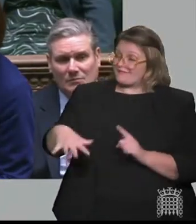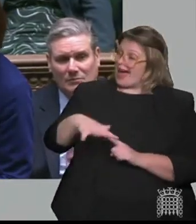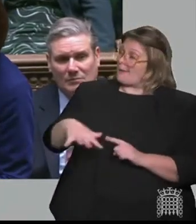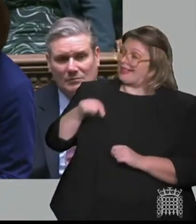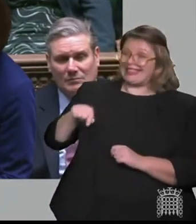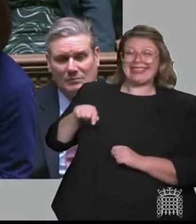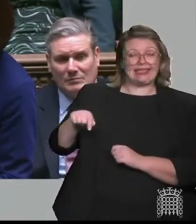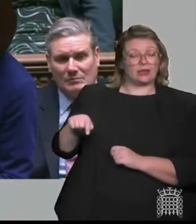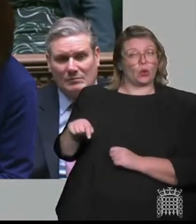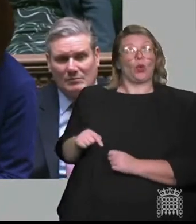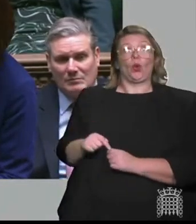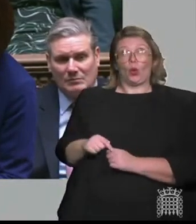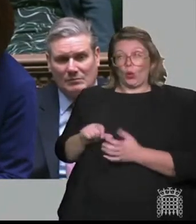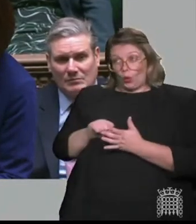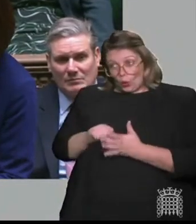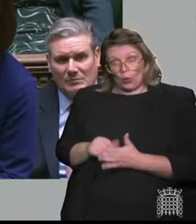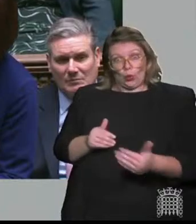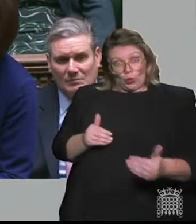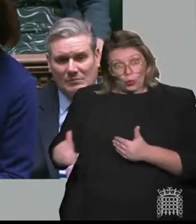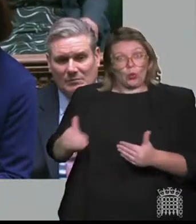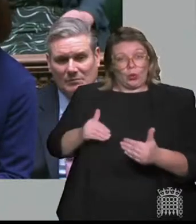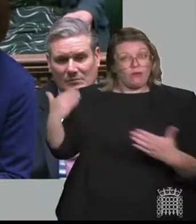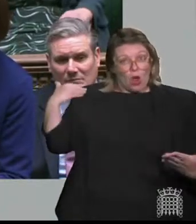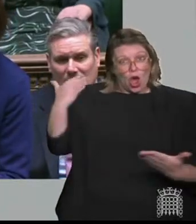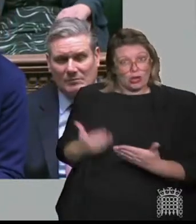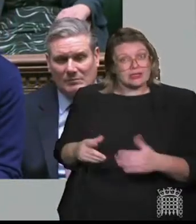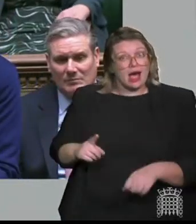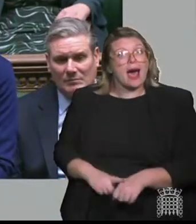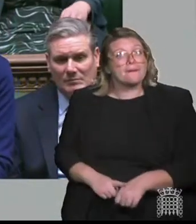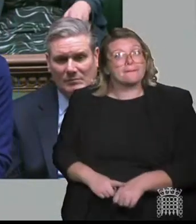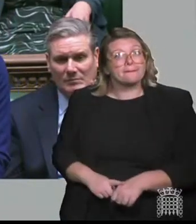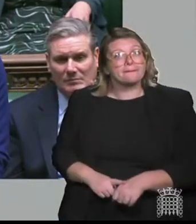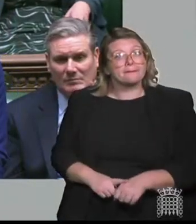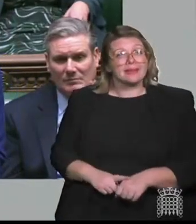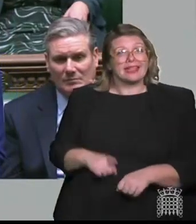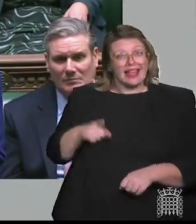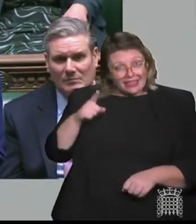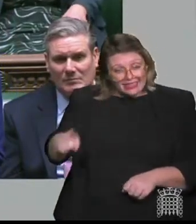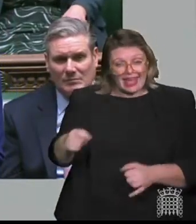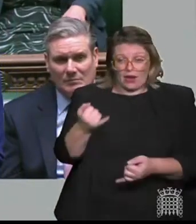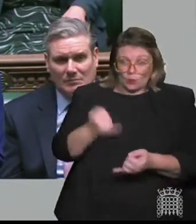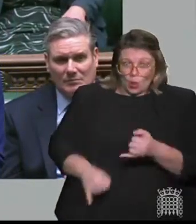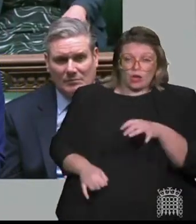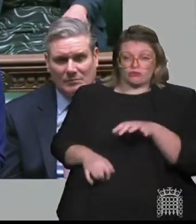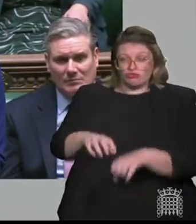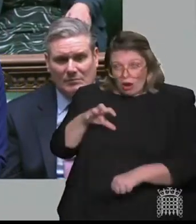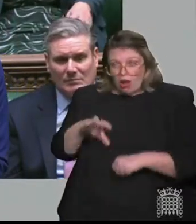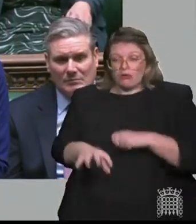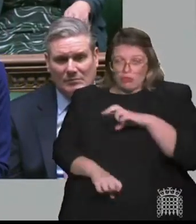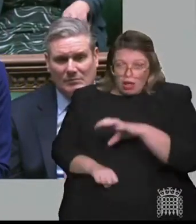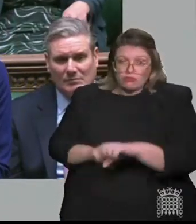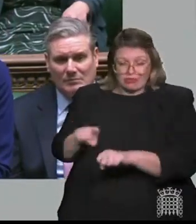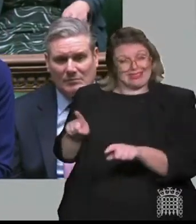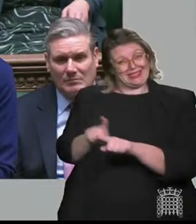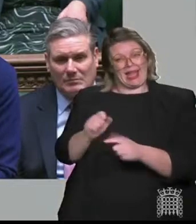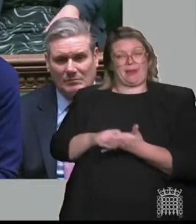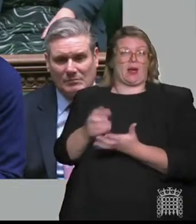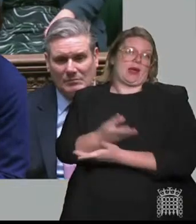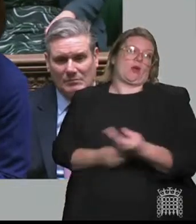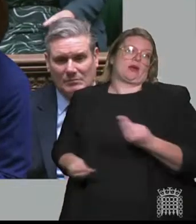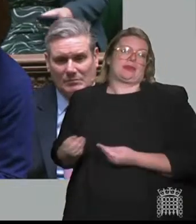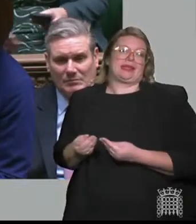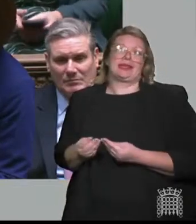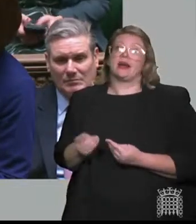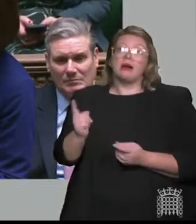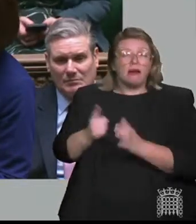on thin ice for too long. And as their resilience has been eroded, so has our national economies. Let's